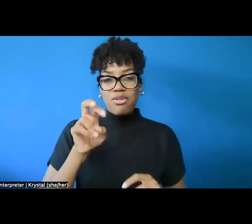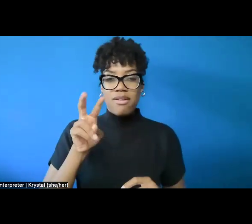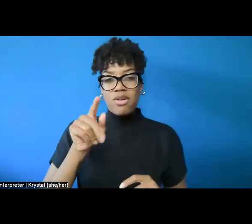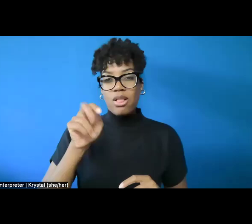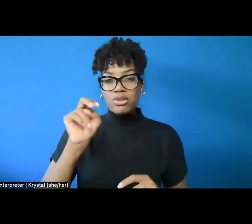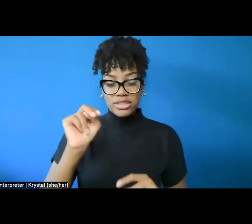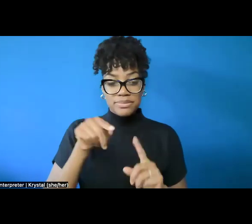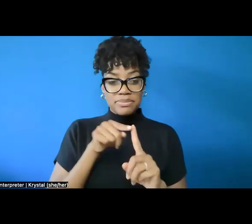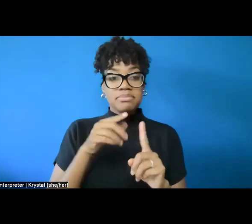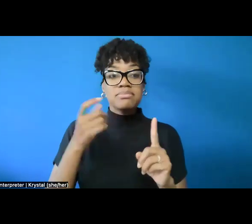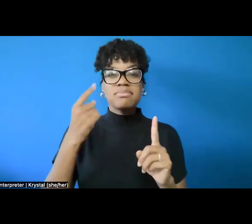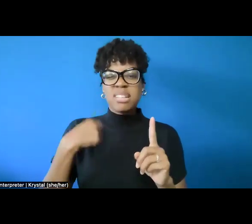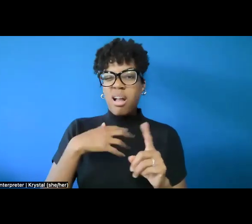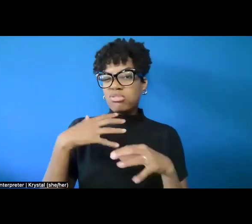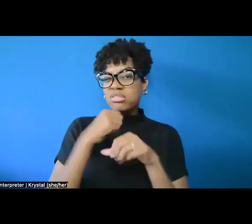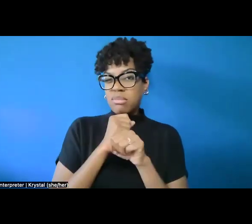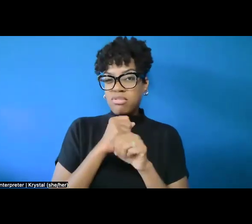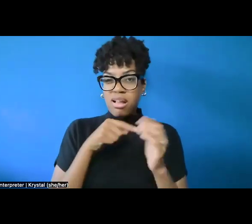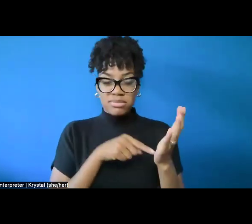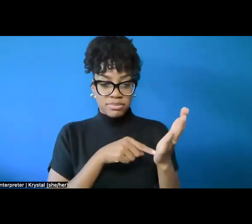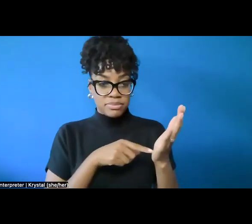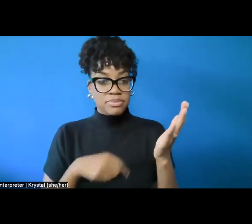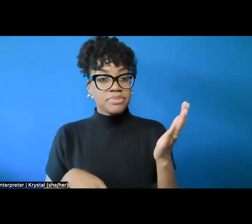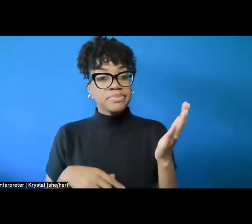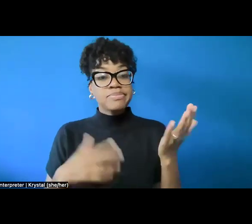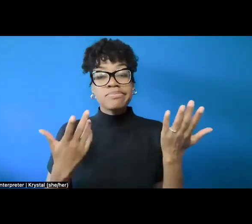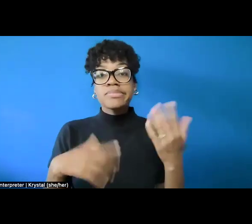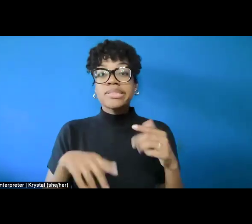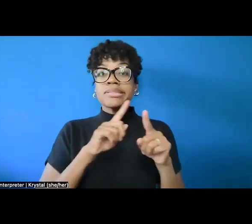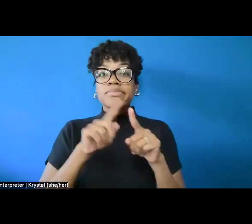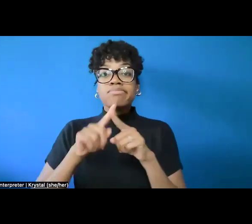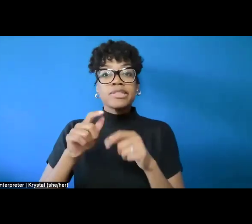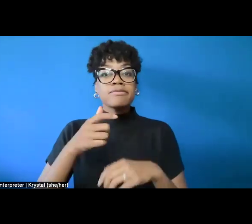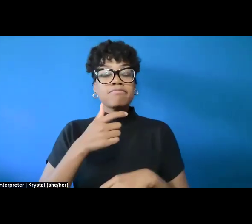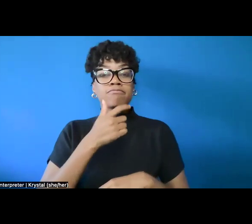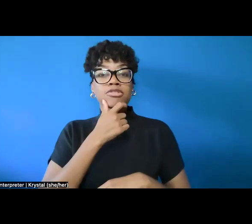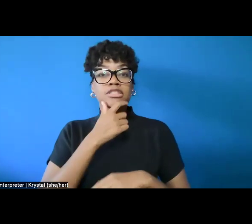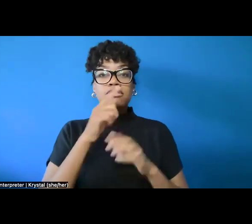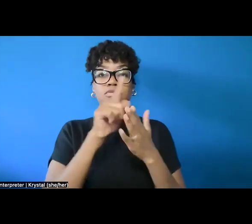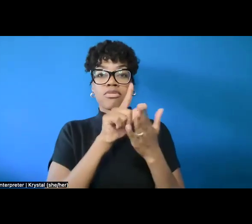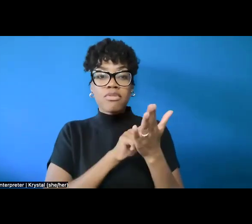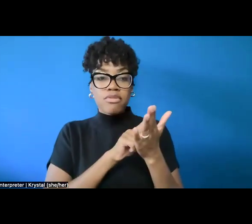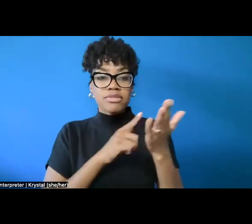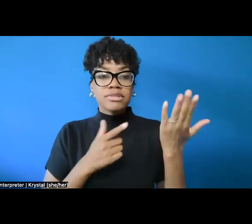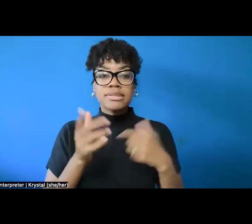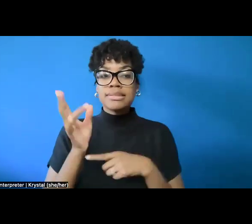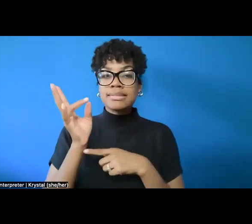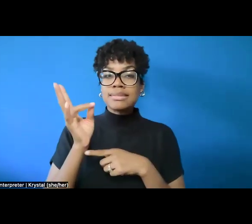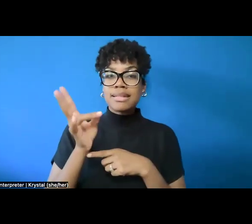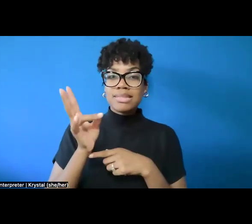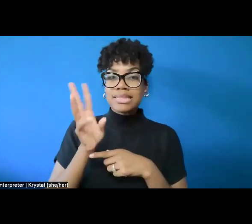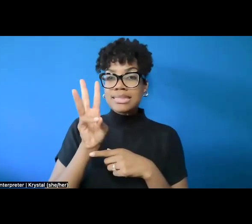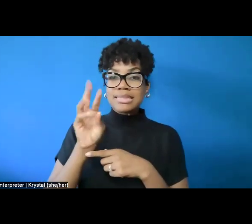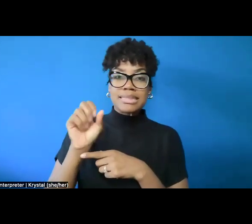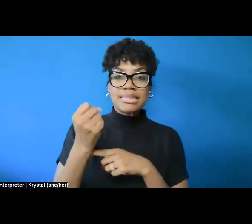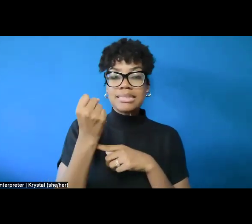This is a summary of what it is, right? That there's these series of British laws in the 1760s that imposed new taxes on the